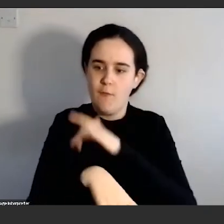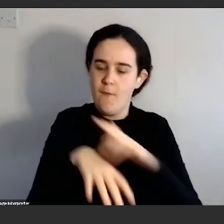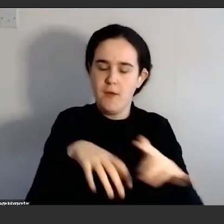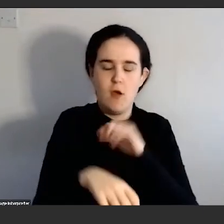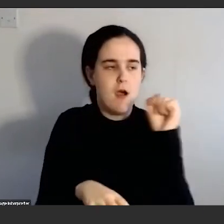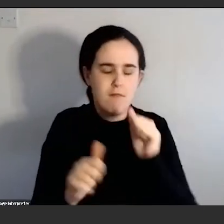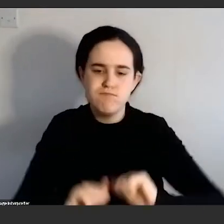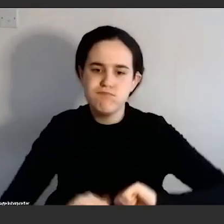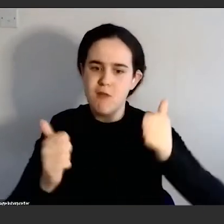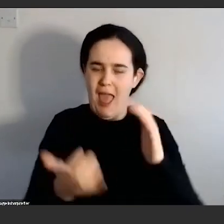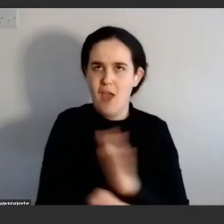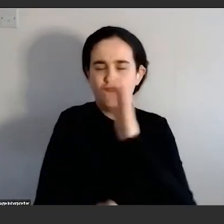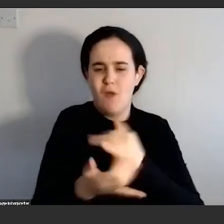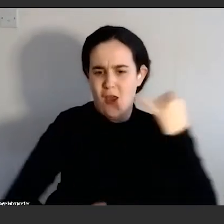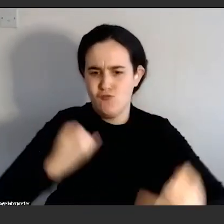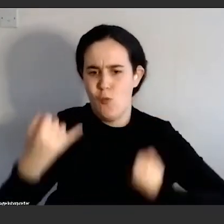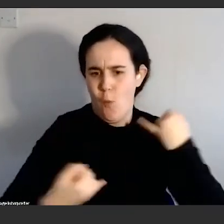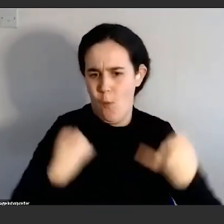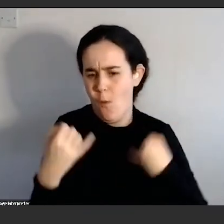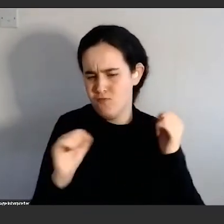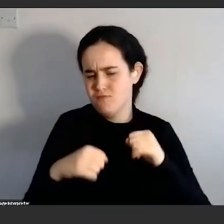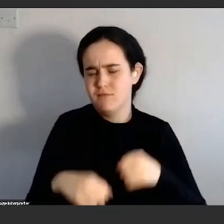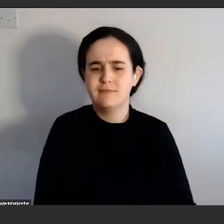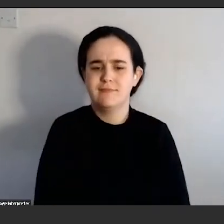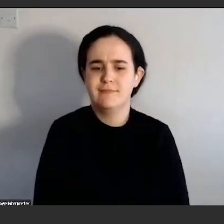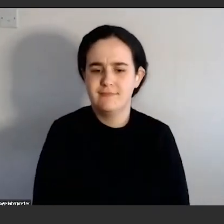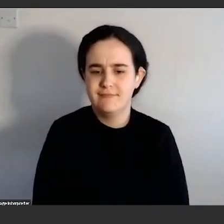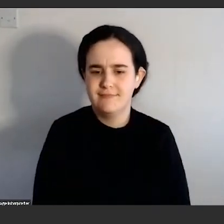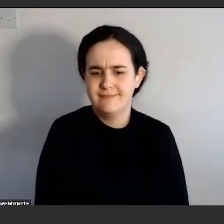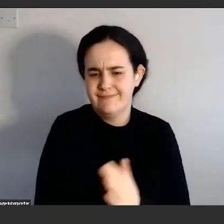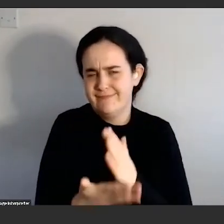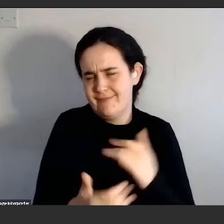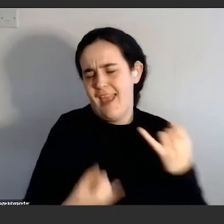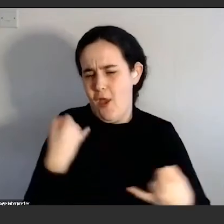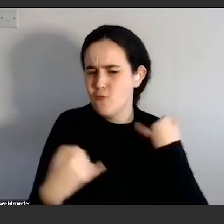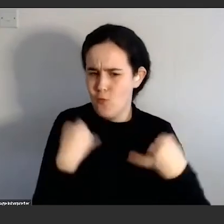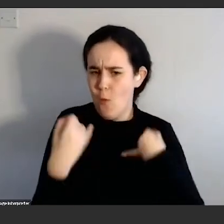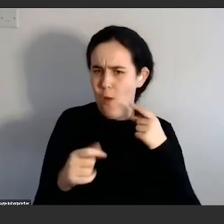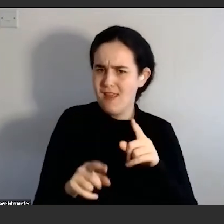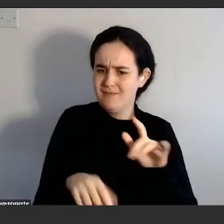that each and every band member is an entire universe unto itself. So true.